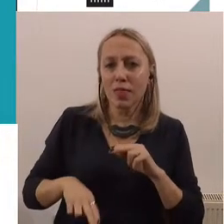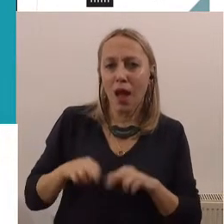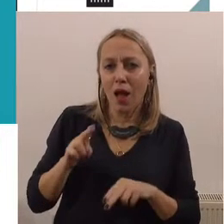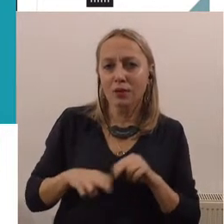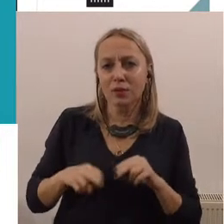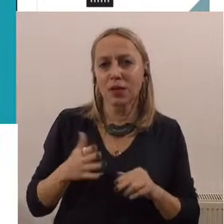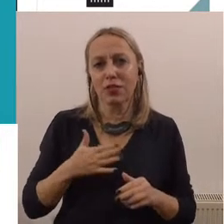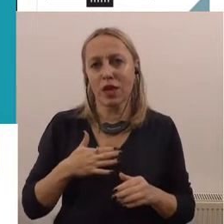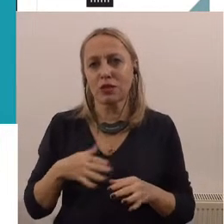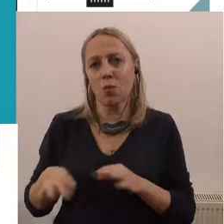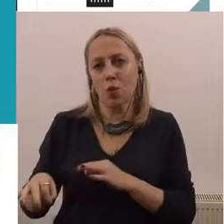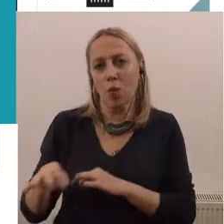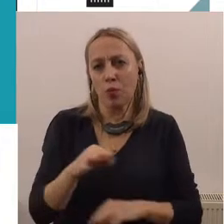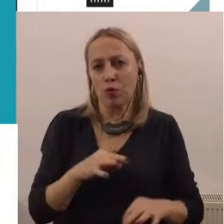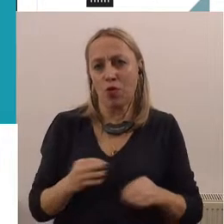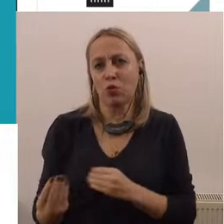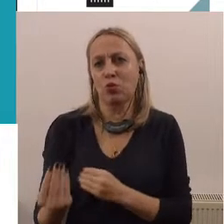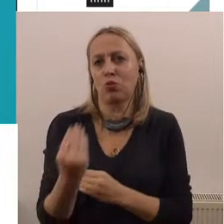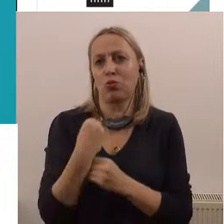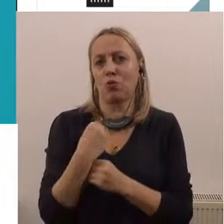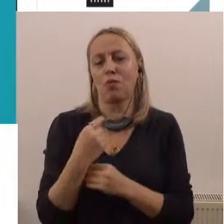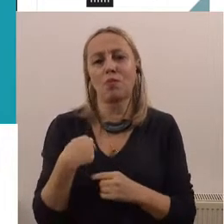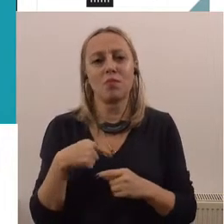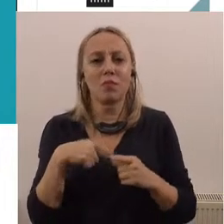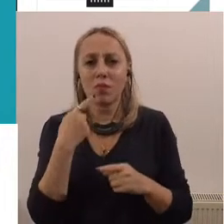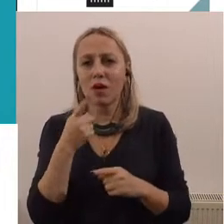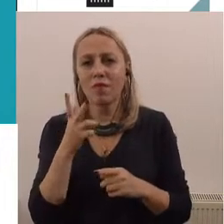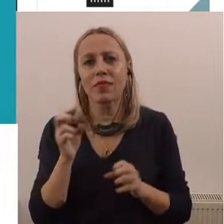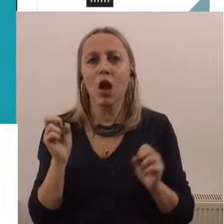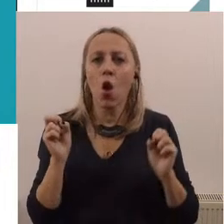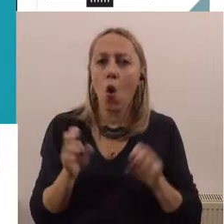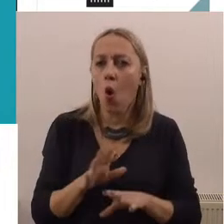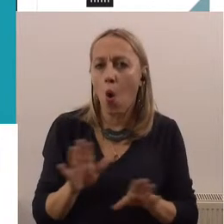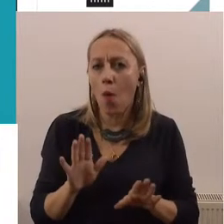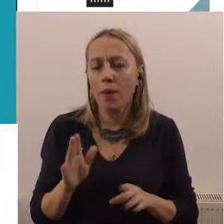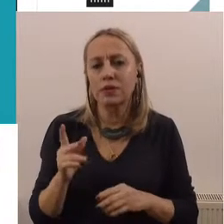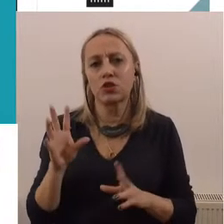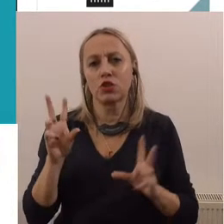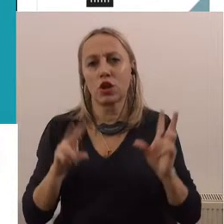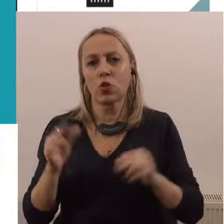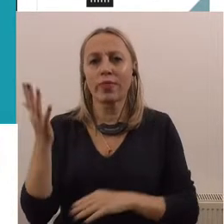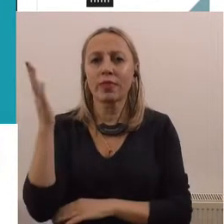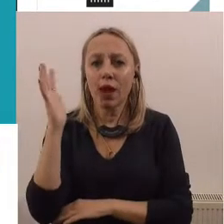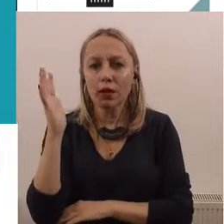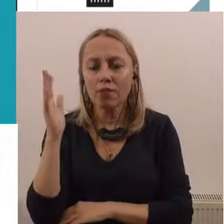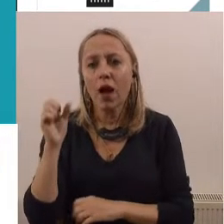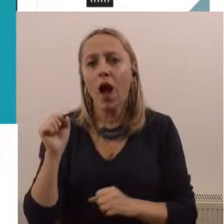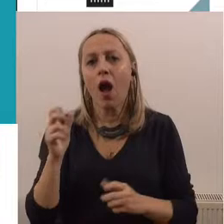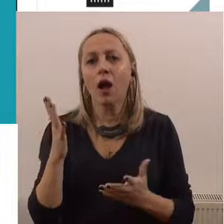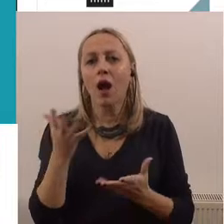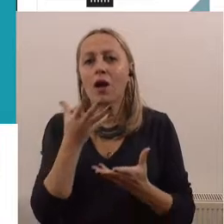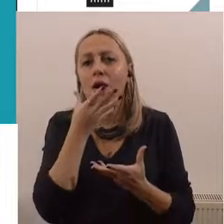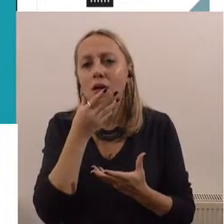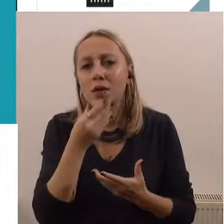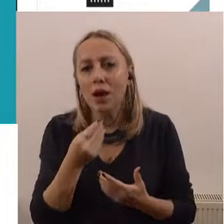a danger, but also something beautiful, something which gives us